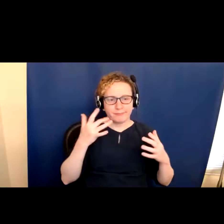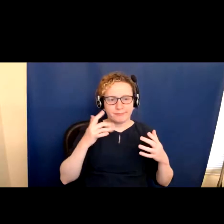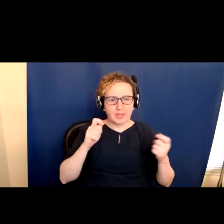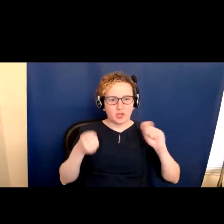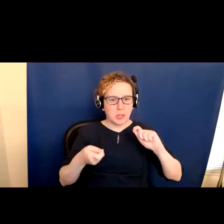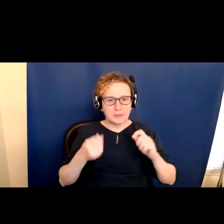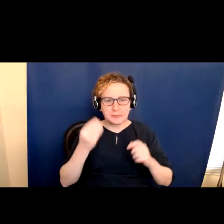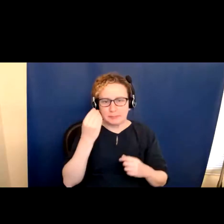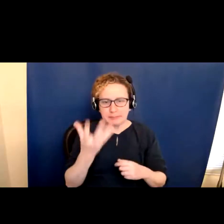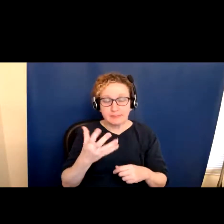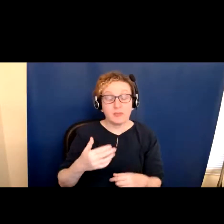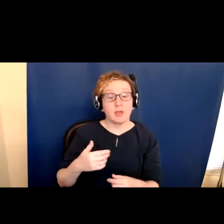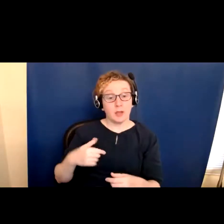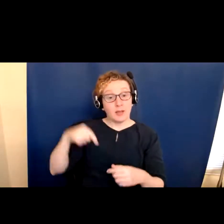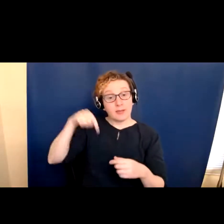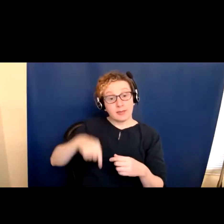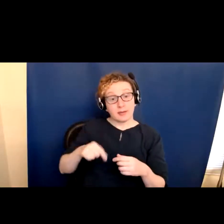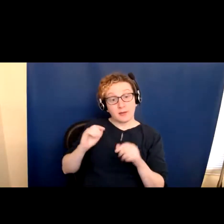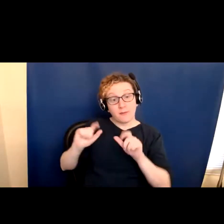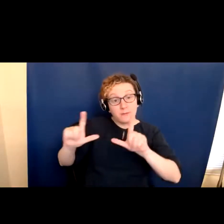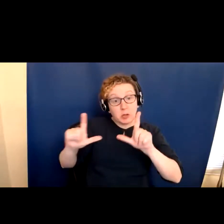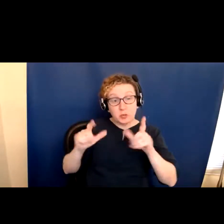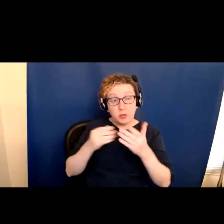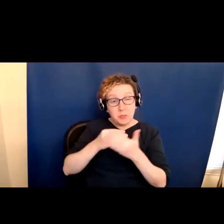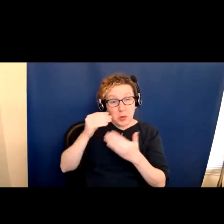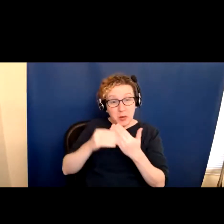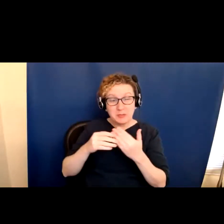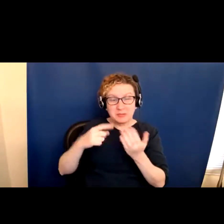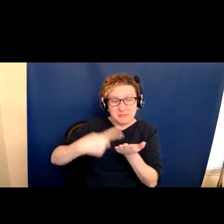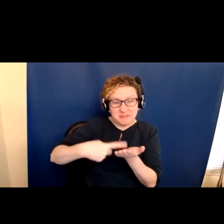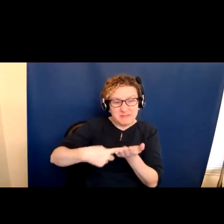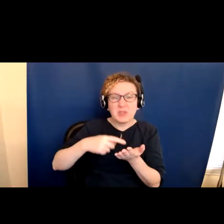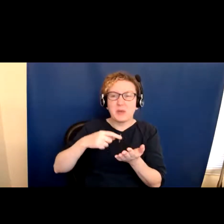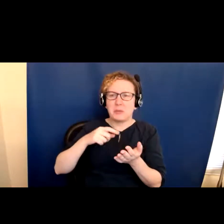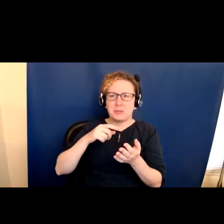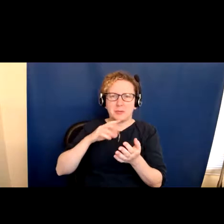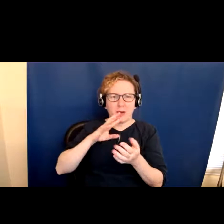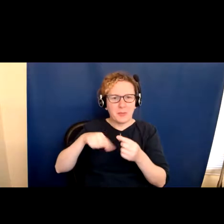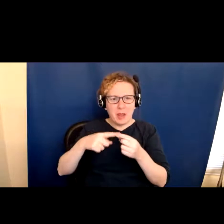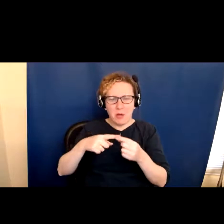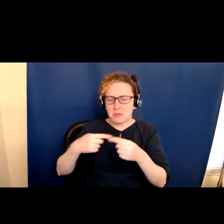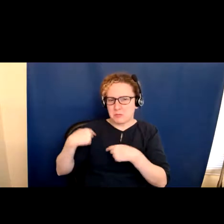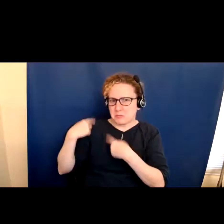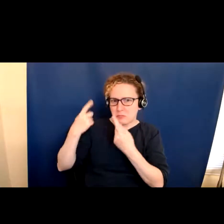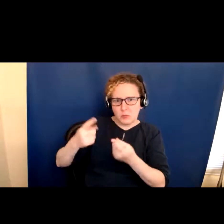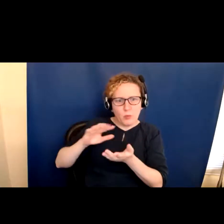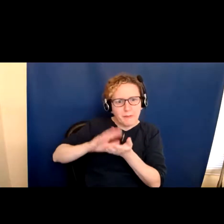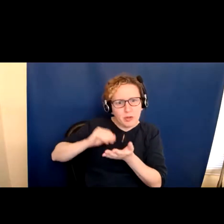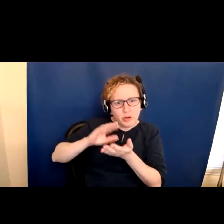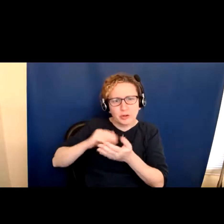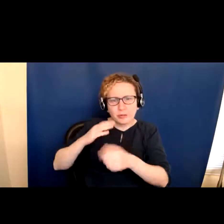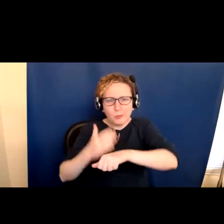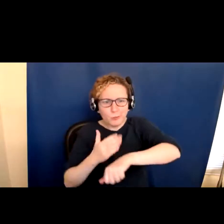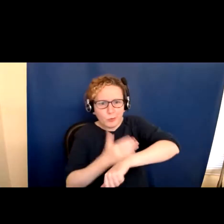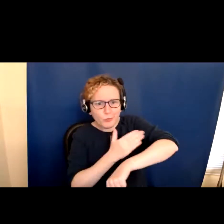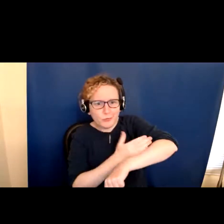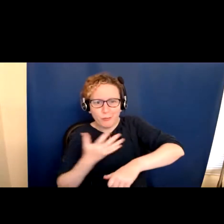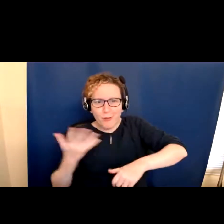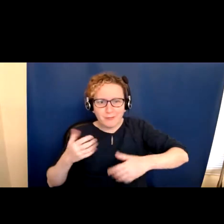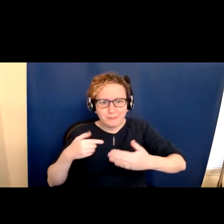have um, improved and what are the intentions moving forward. So I